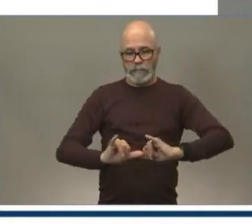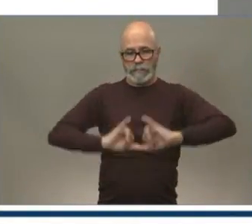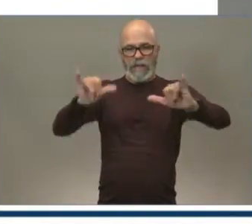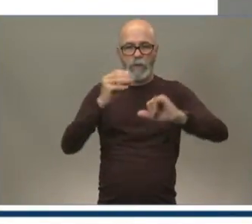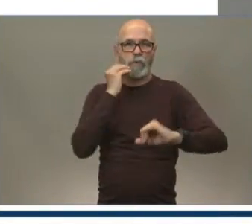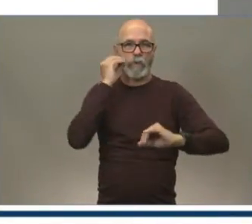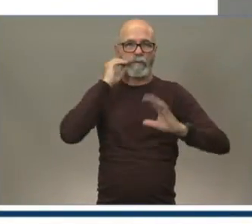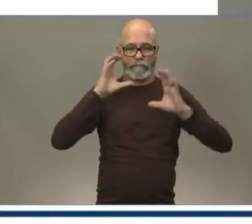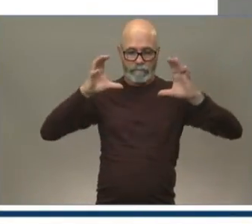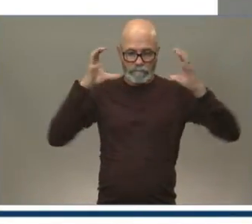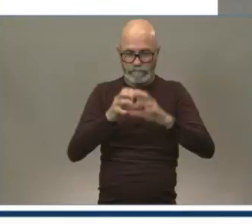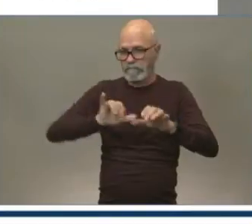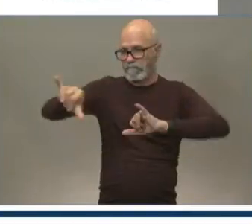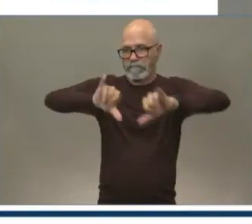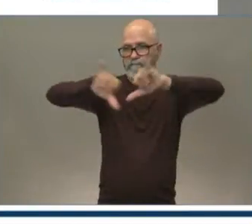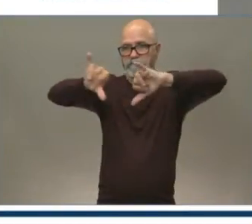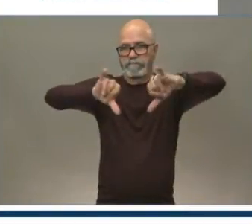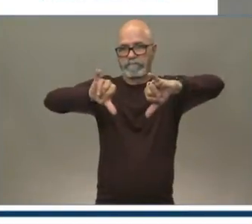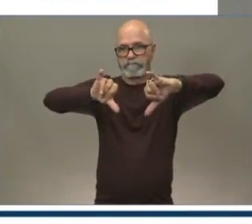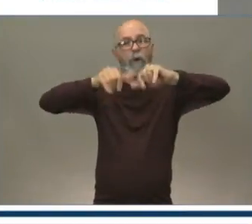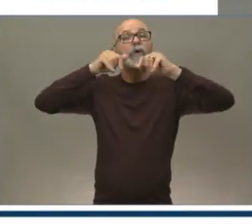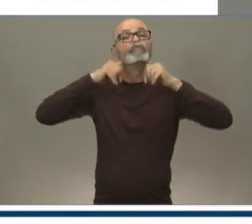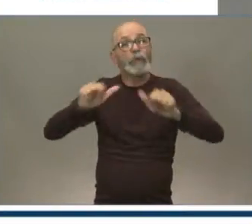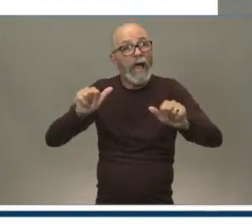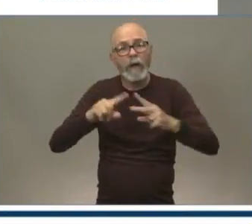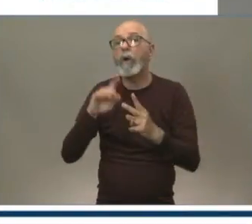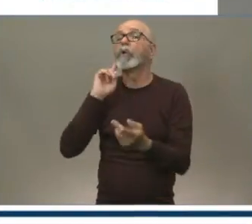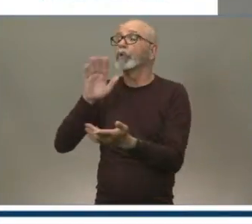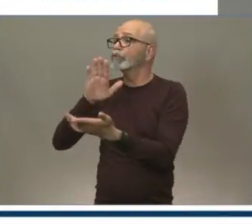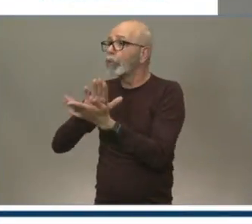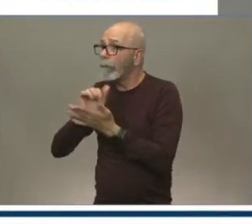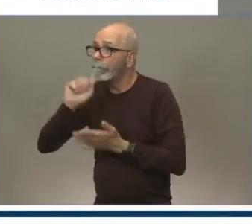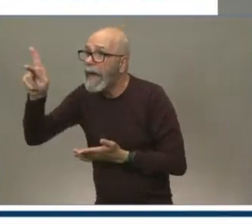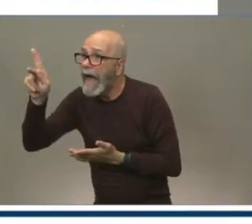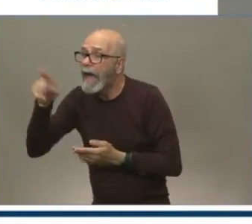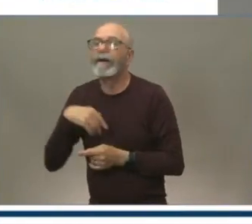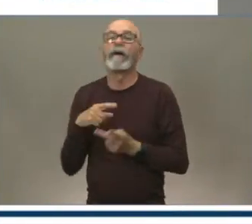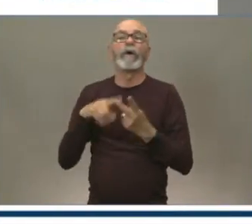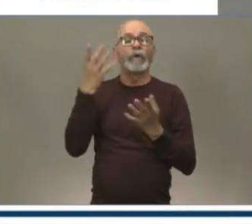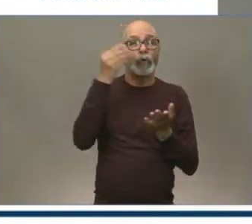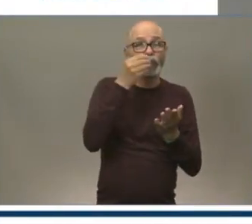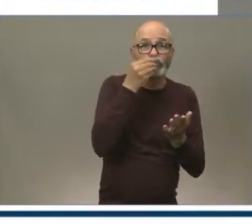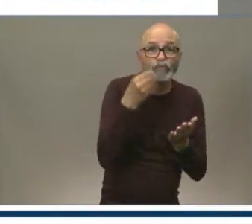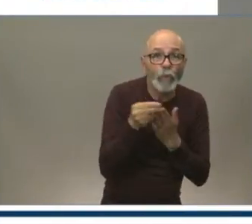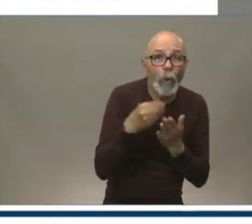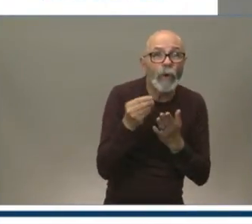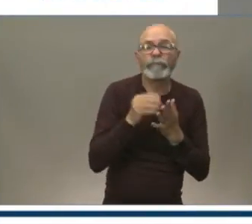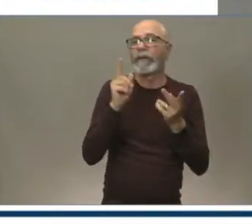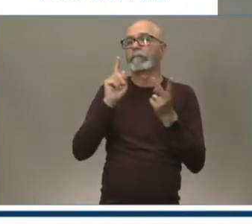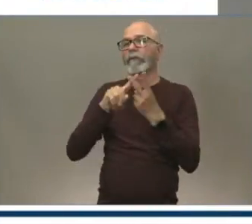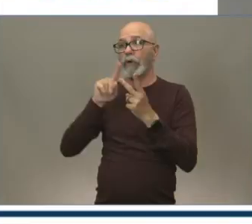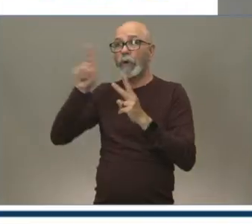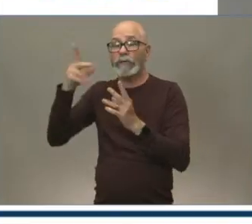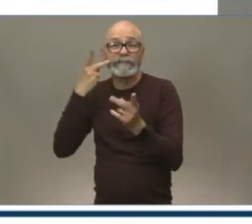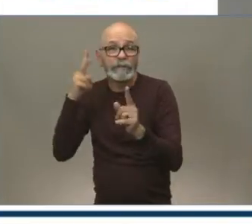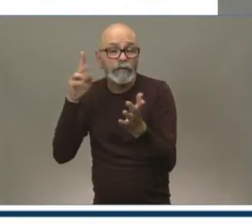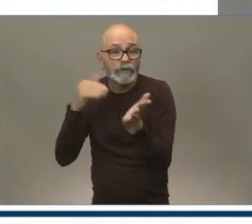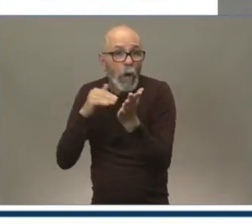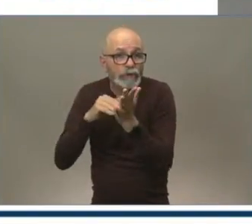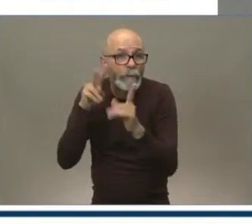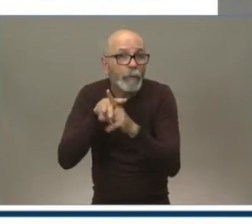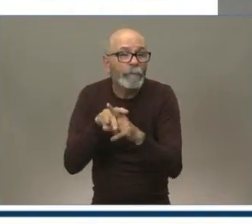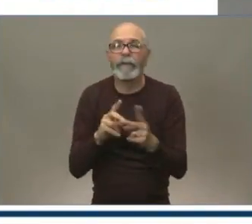this, go to work, go to school, get your essentials, go to your medical and other necessary appointments, including your